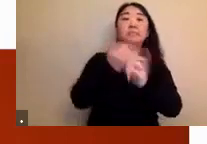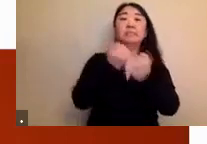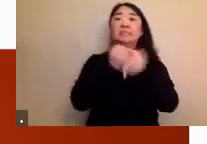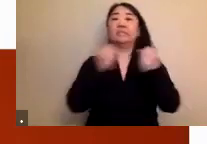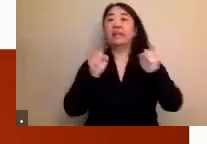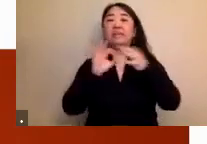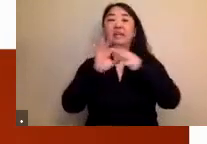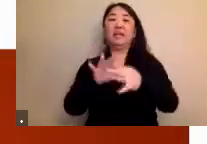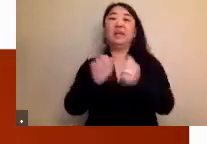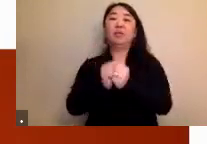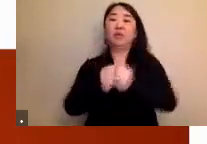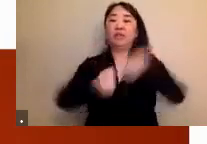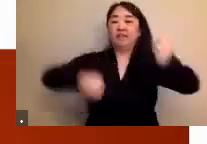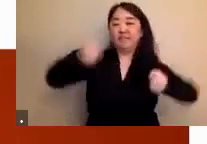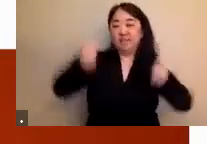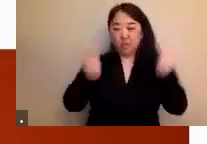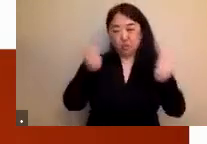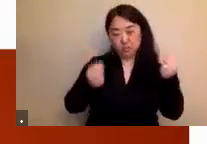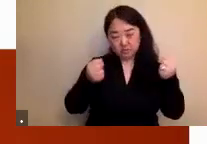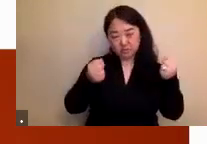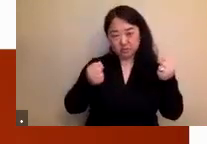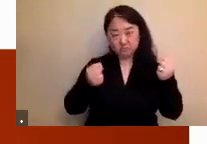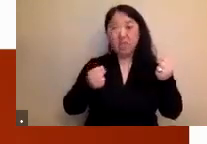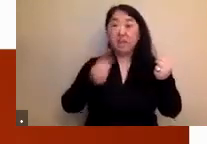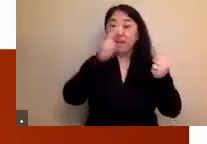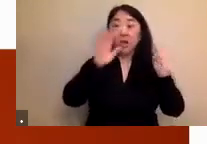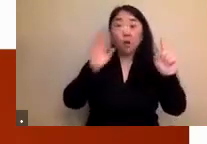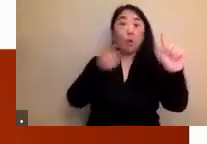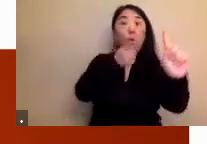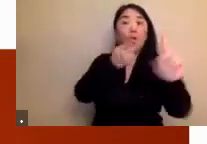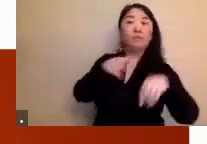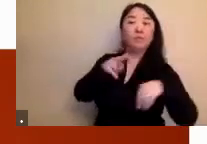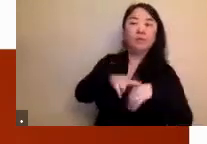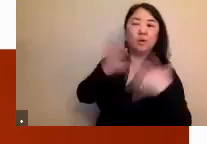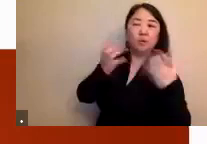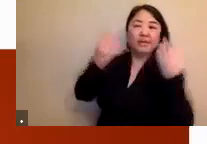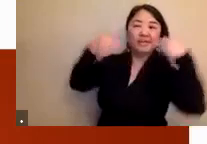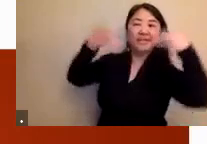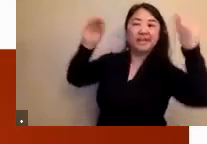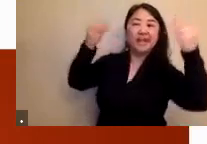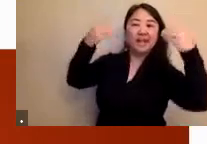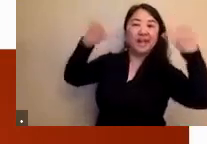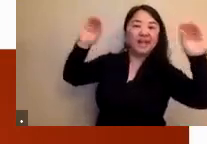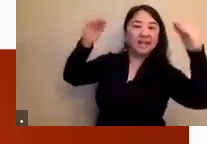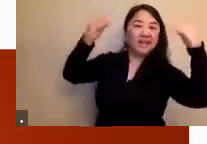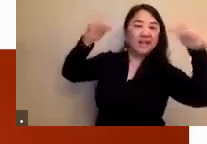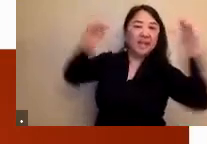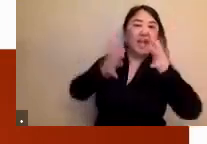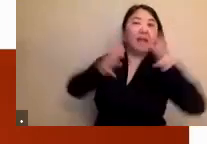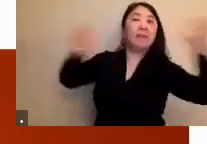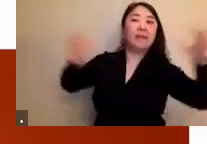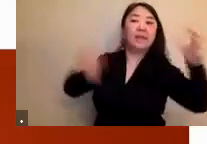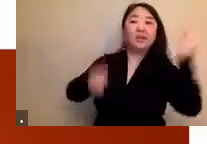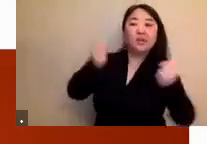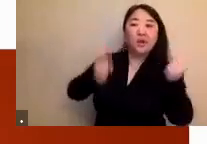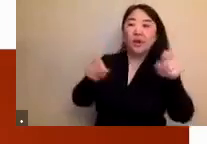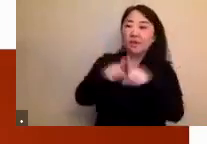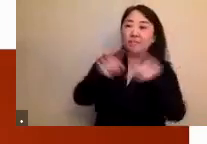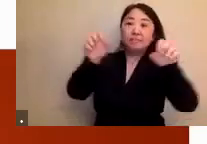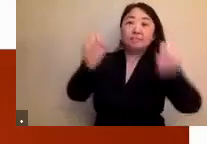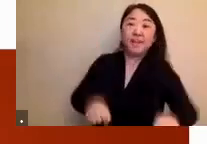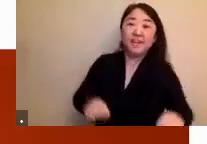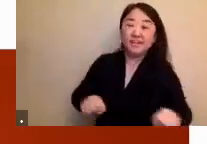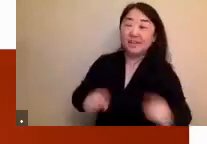vehicles. And because their goal was to sell as many cars or to sell as many vehicles as possible, touting that it would